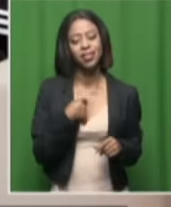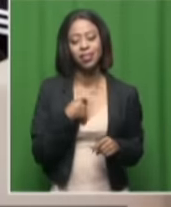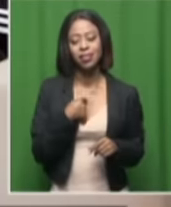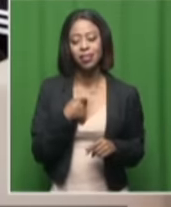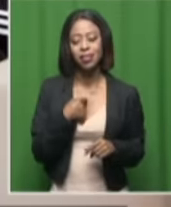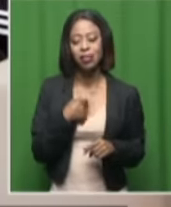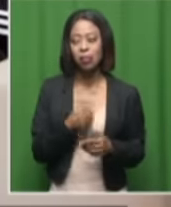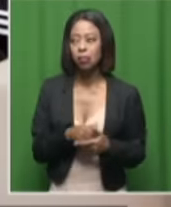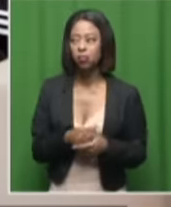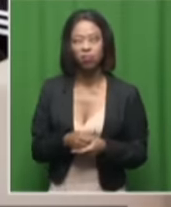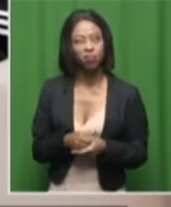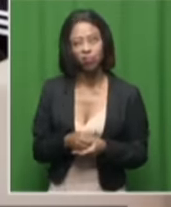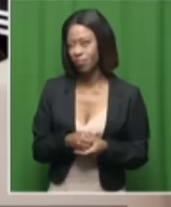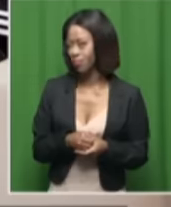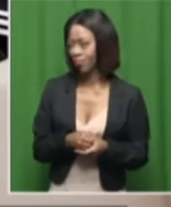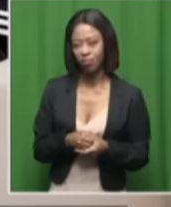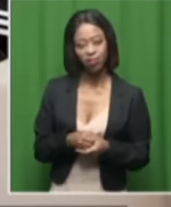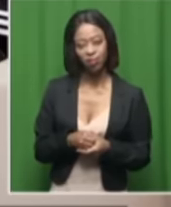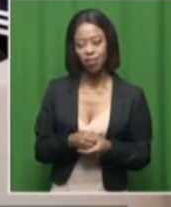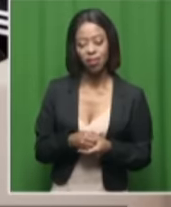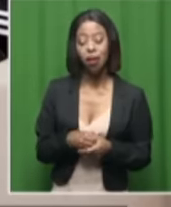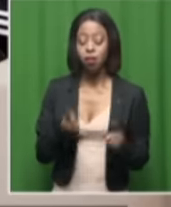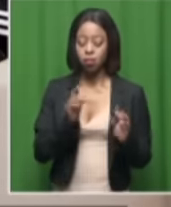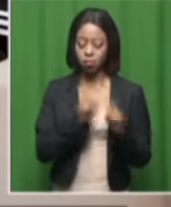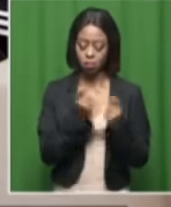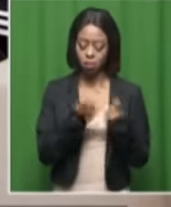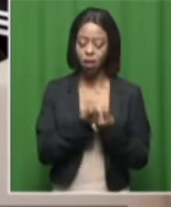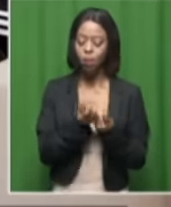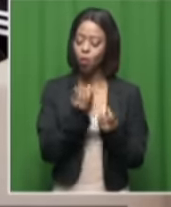I don't think we have a healthy competition in the team.